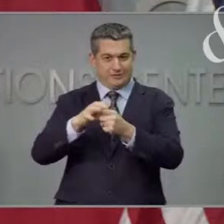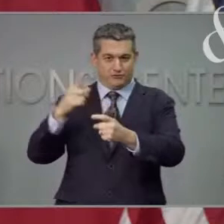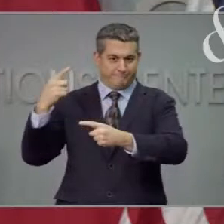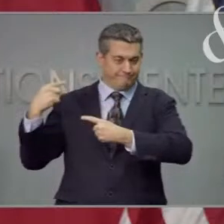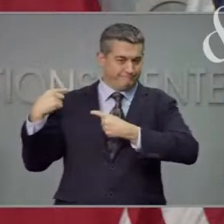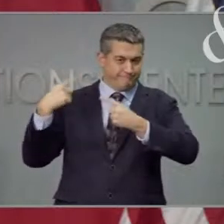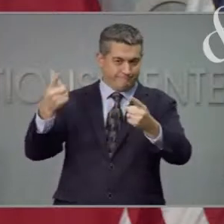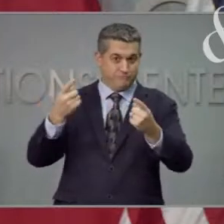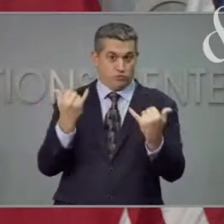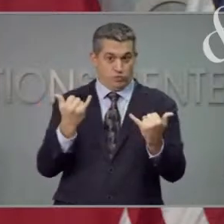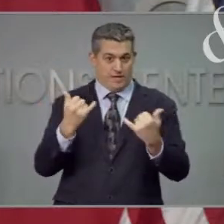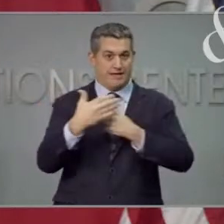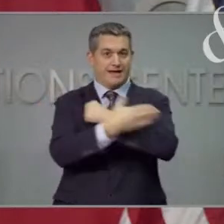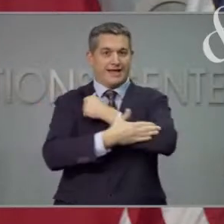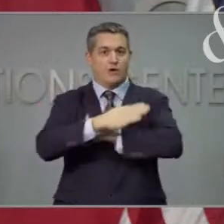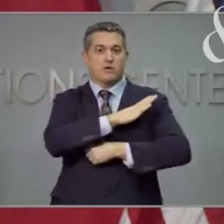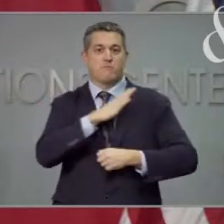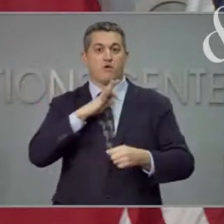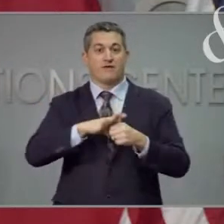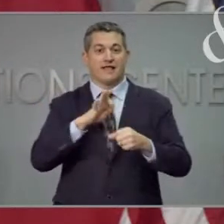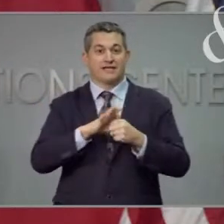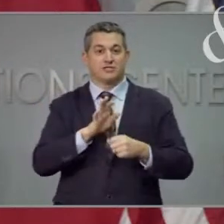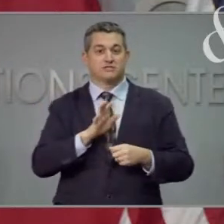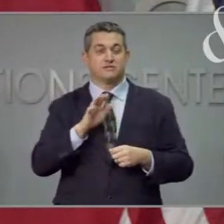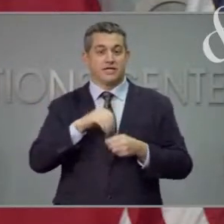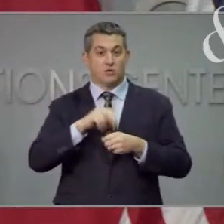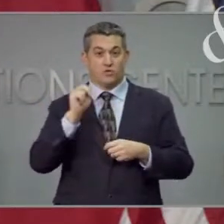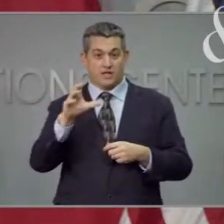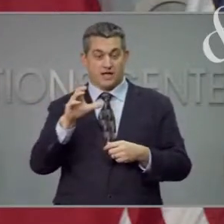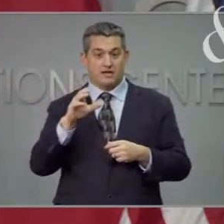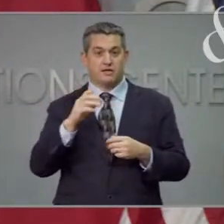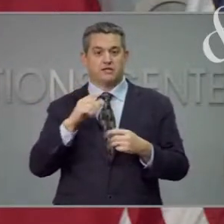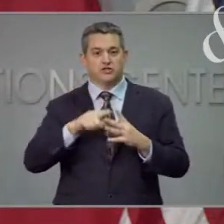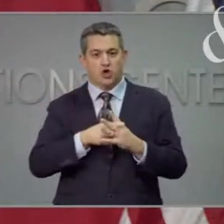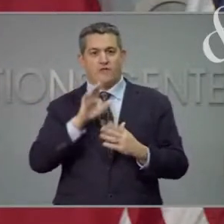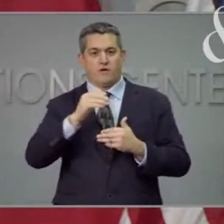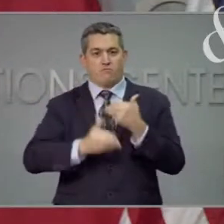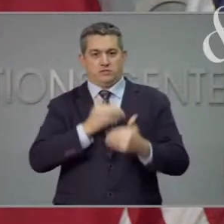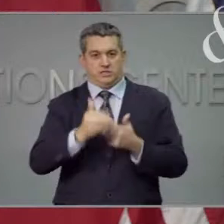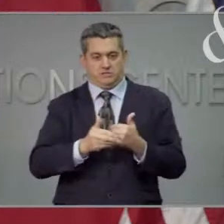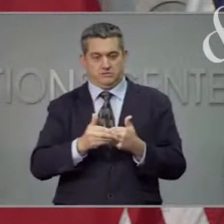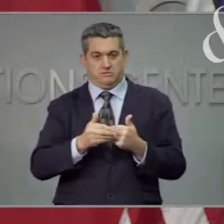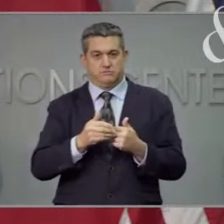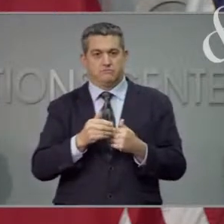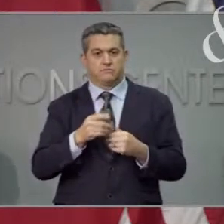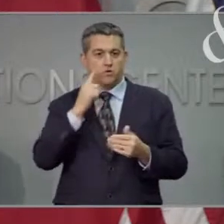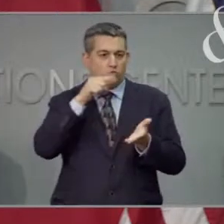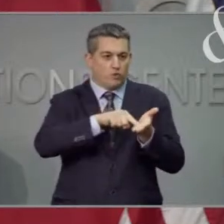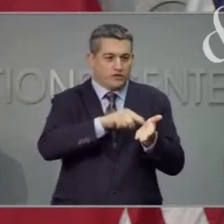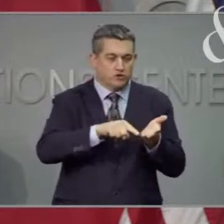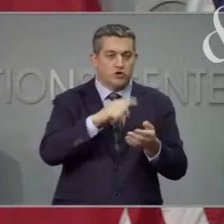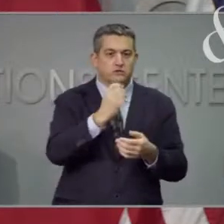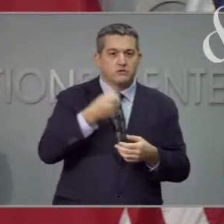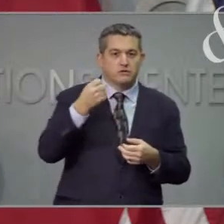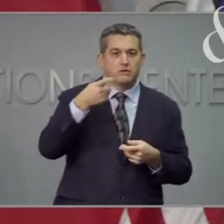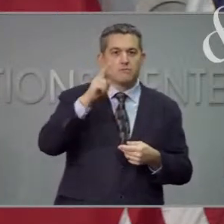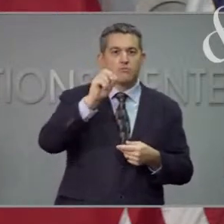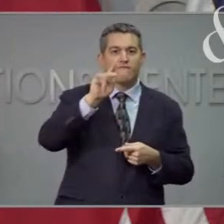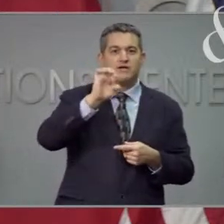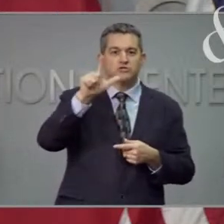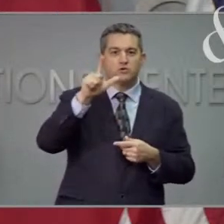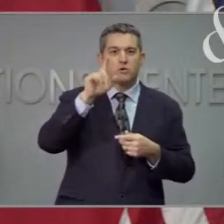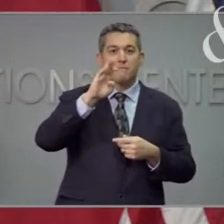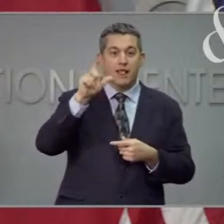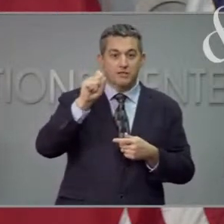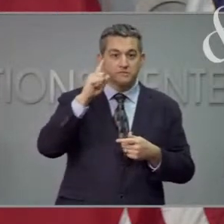today the county boards of elections across North Carolina began the post-election processes of researching provisional ballots and